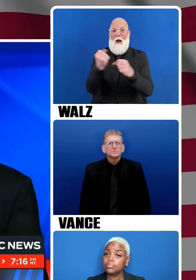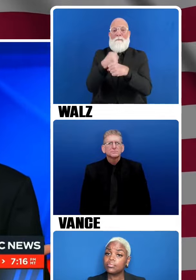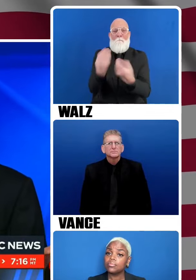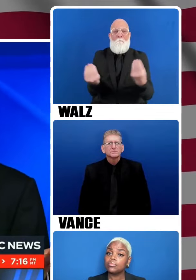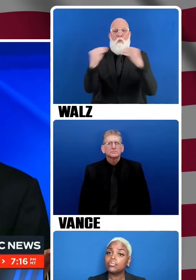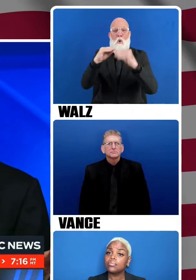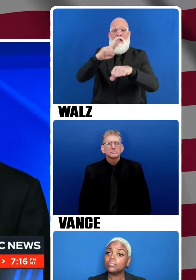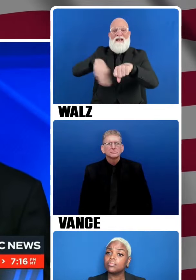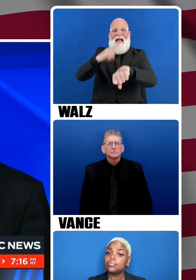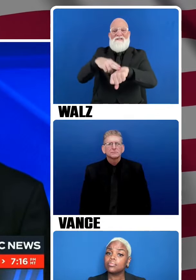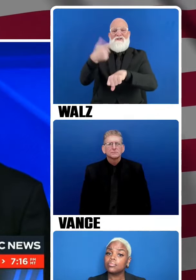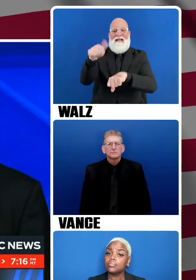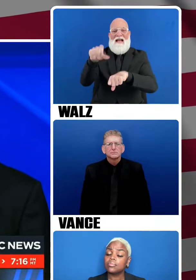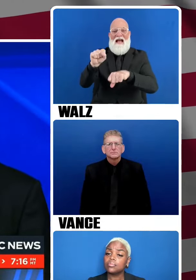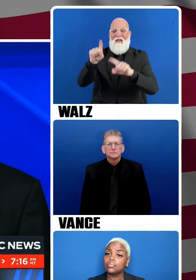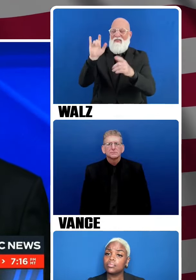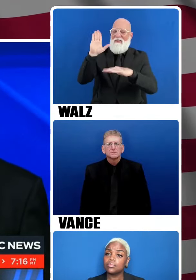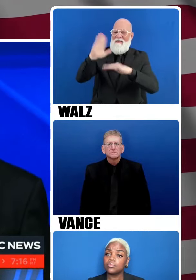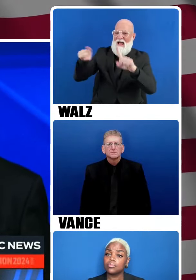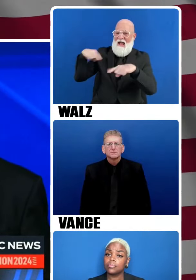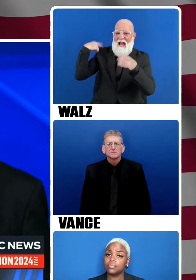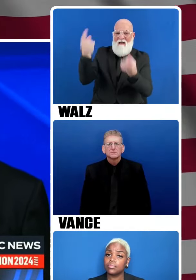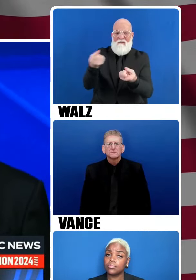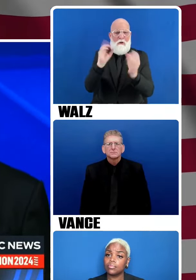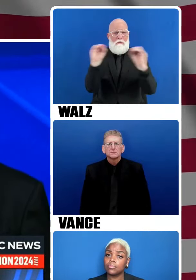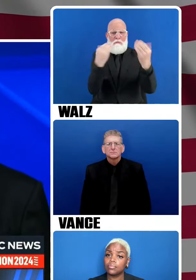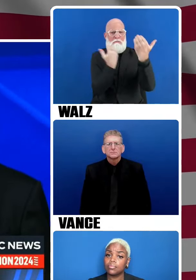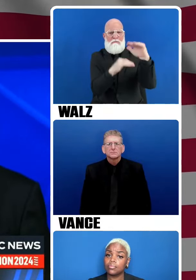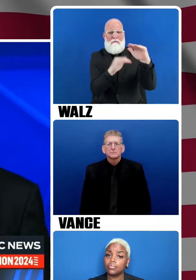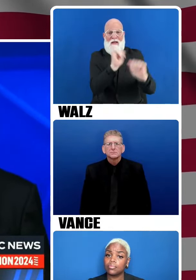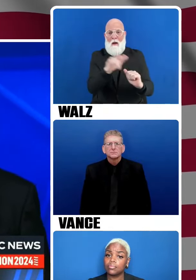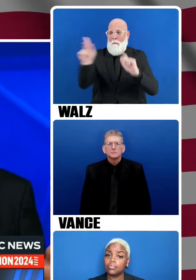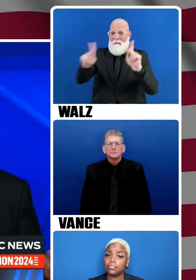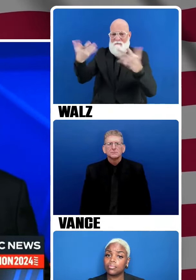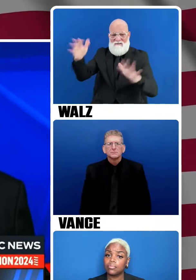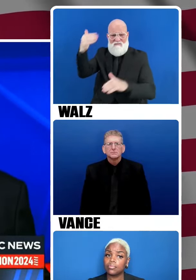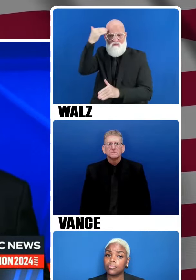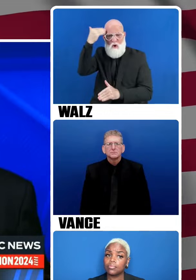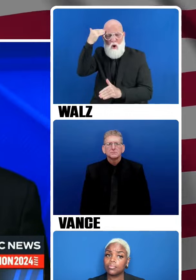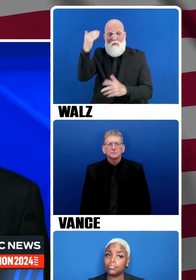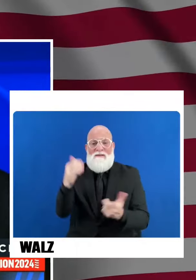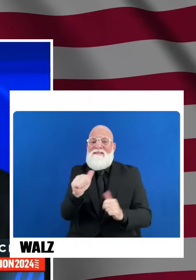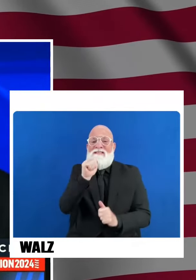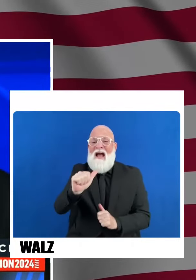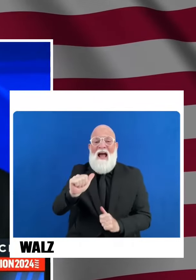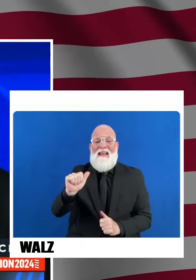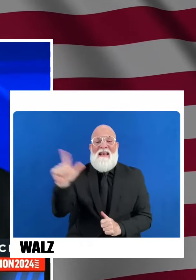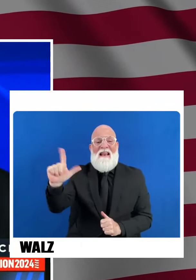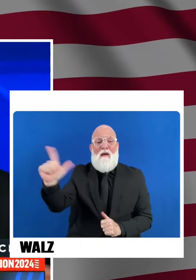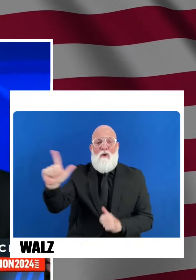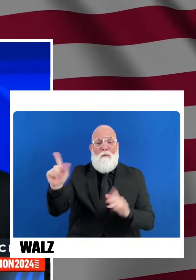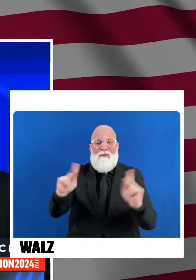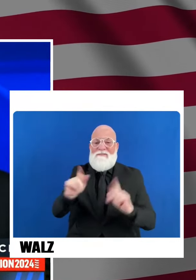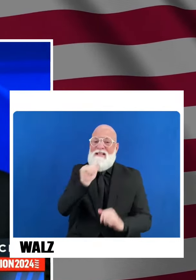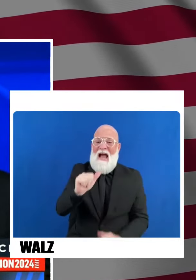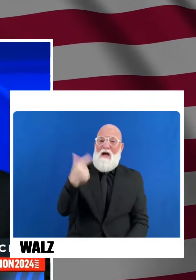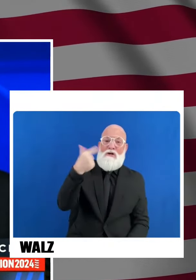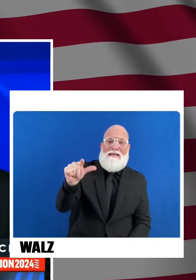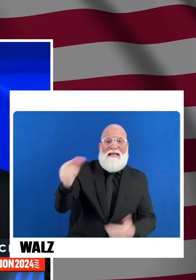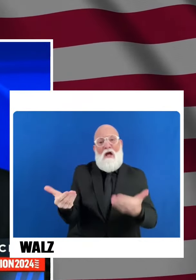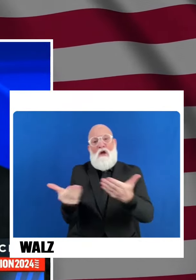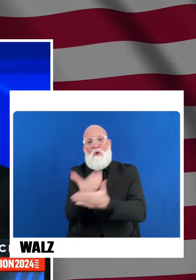folks know, and like I said again, these are not liberal folks. These are not folks that are Green New Deal folks. These are farmers that have been